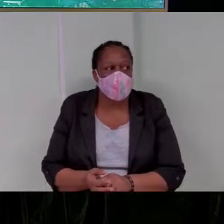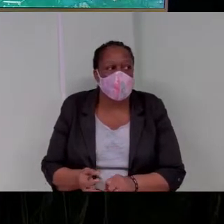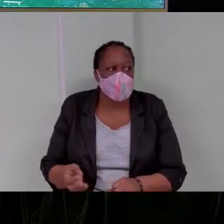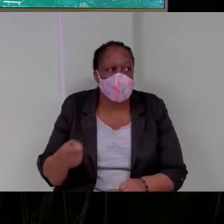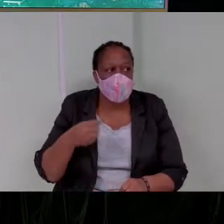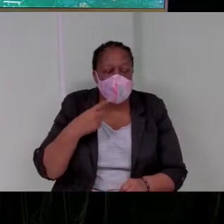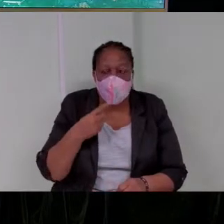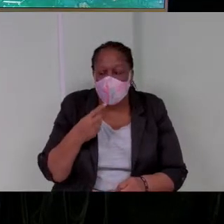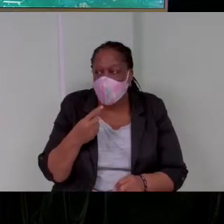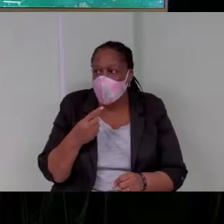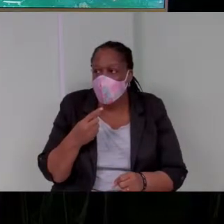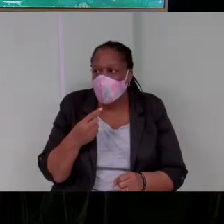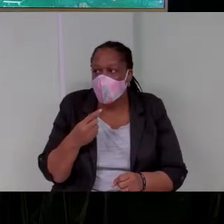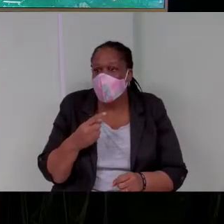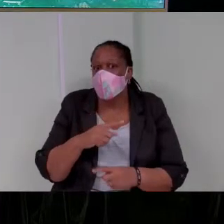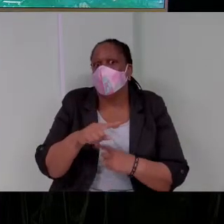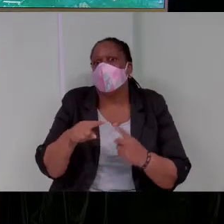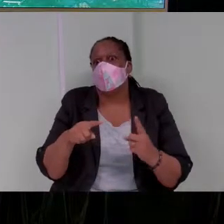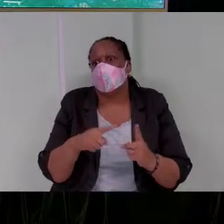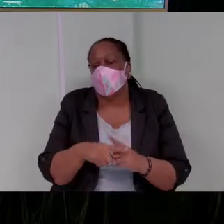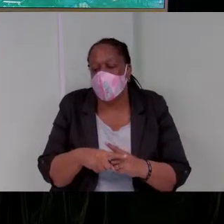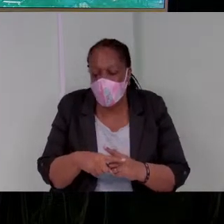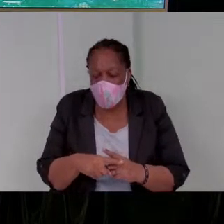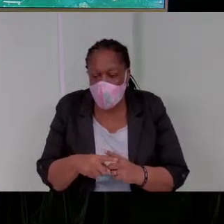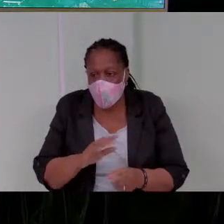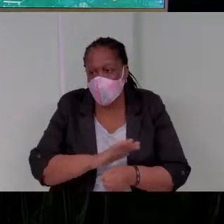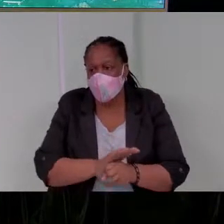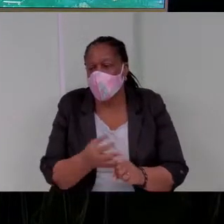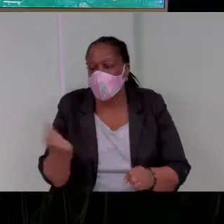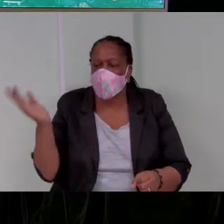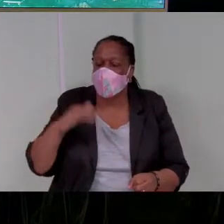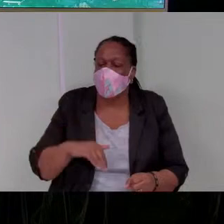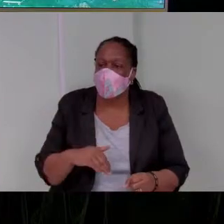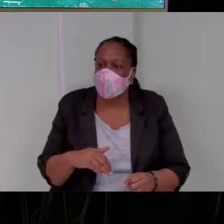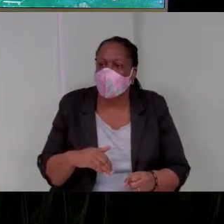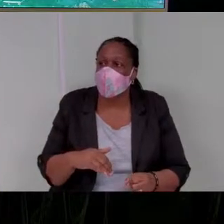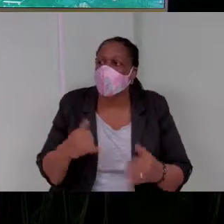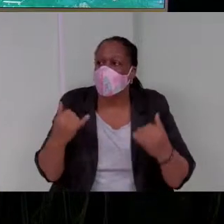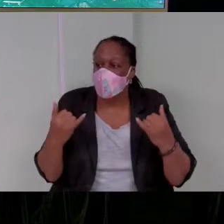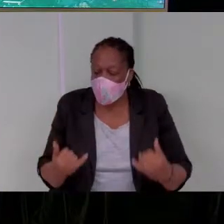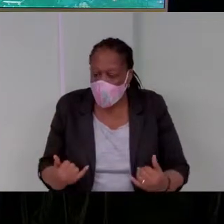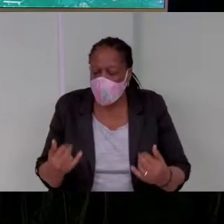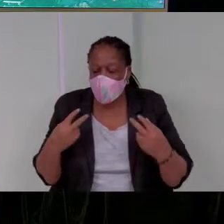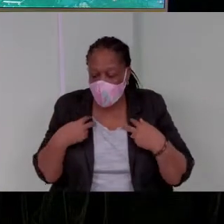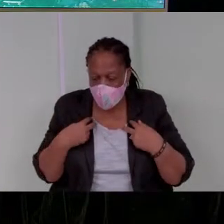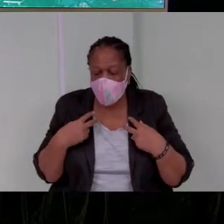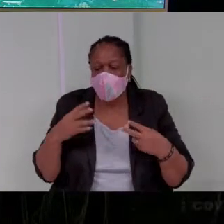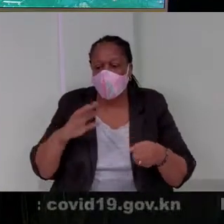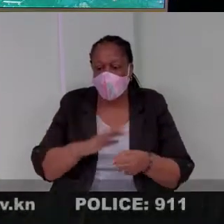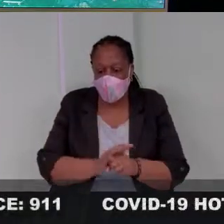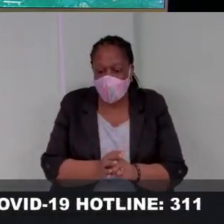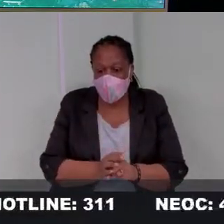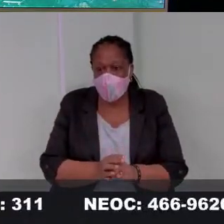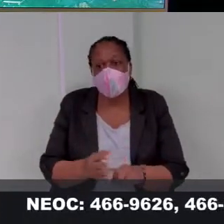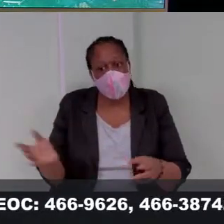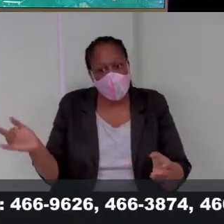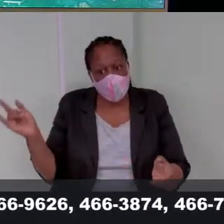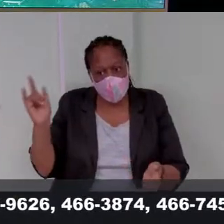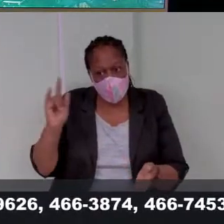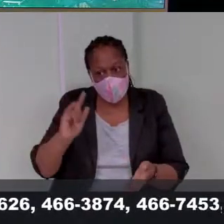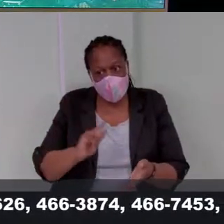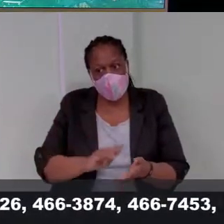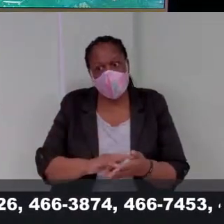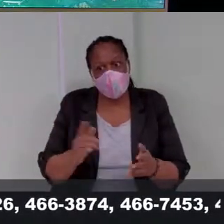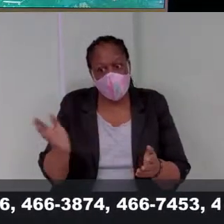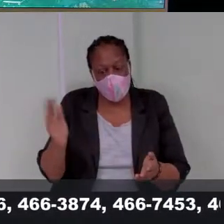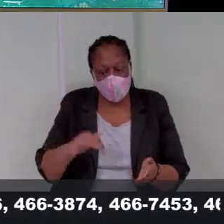Now we are telling you, since we have been impacted by the virus, now we are telling you our borders have opened and the virus will